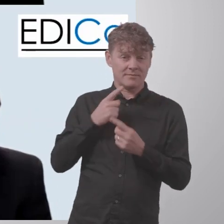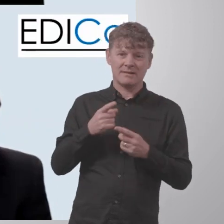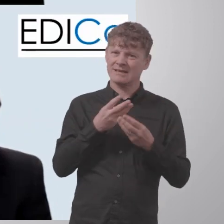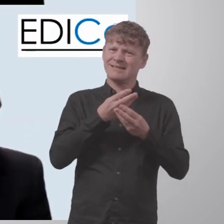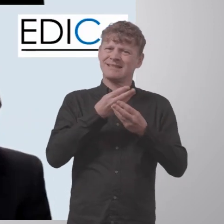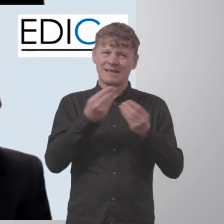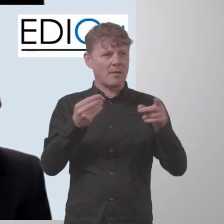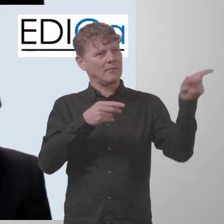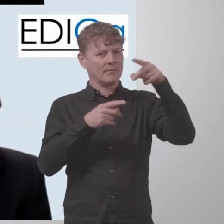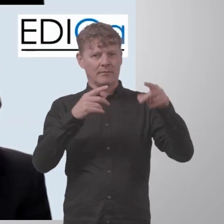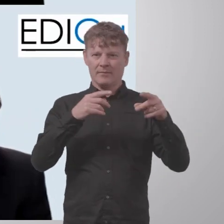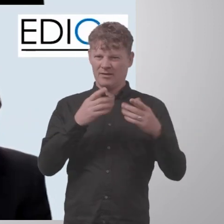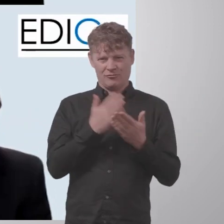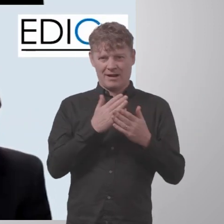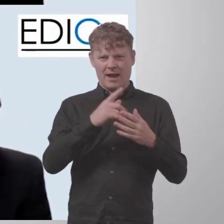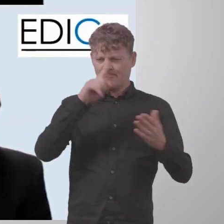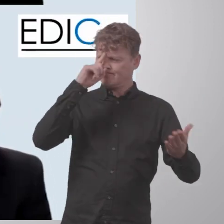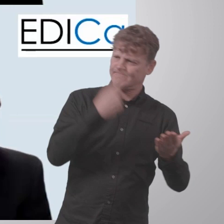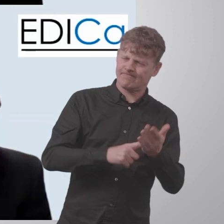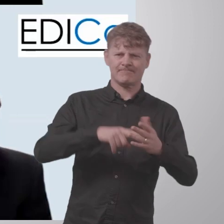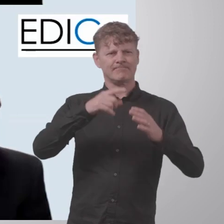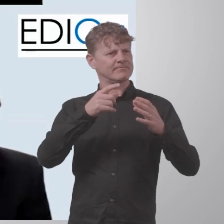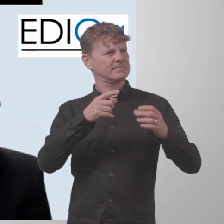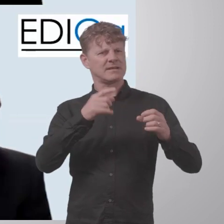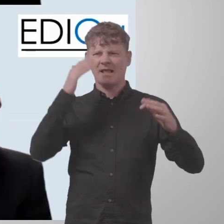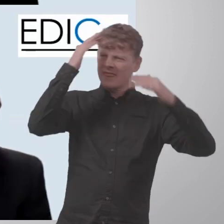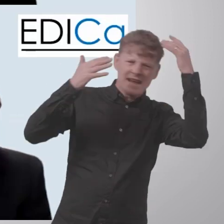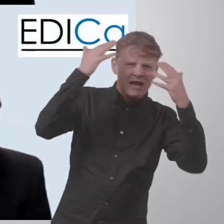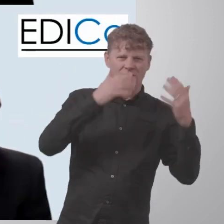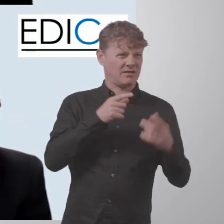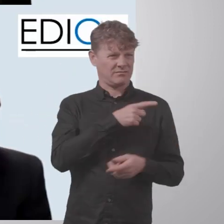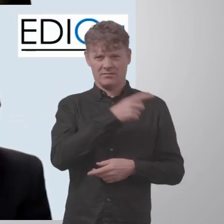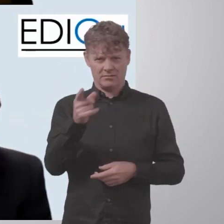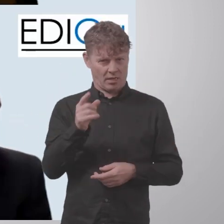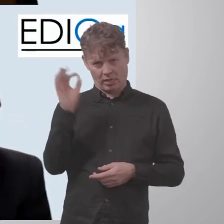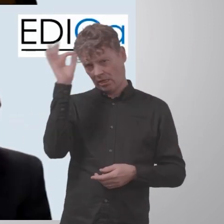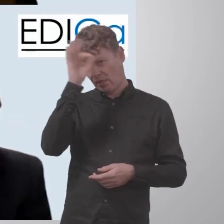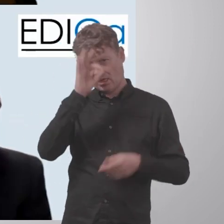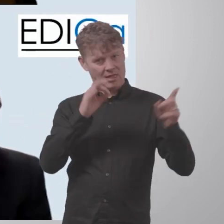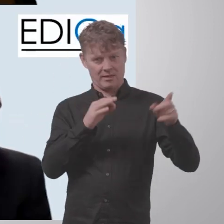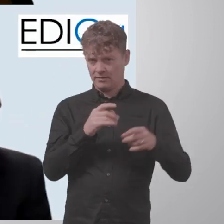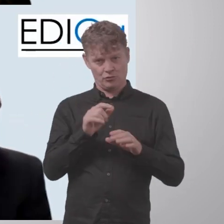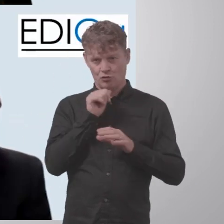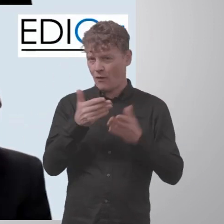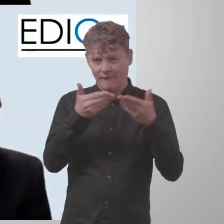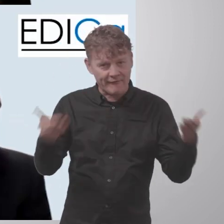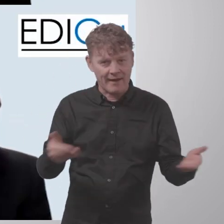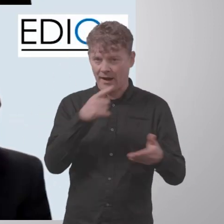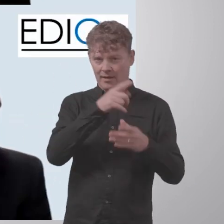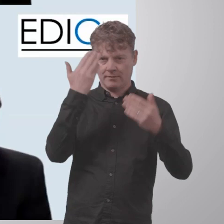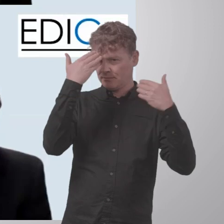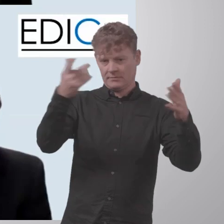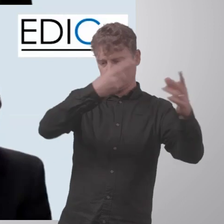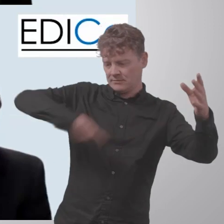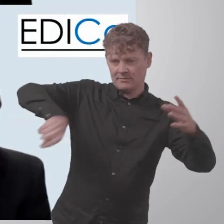decision-making processes suggests that it's entirely rational and straightforward and fair. And of course it's not really, it's a very different experience. And